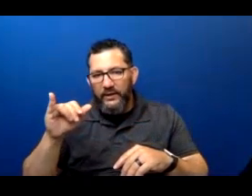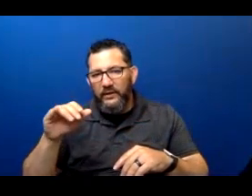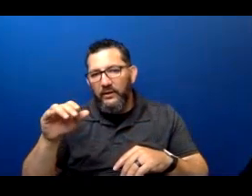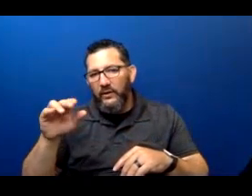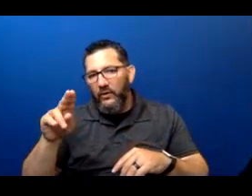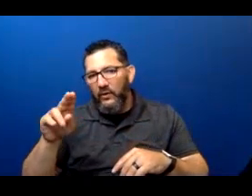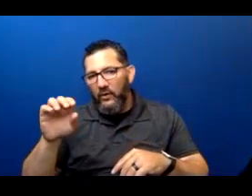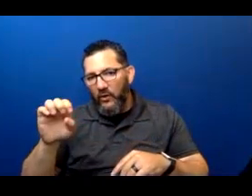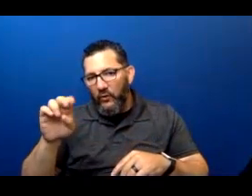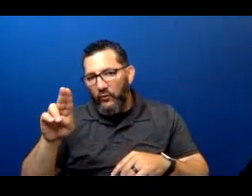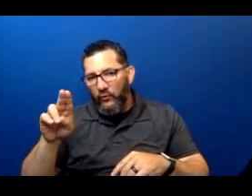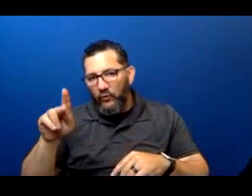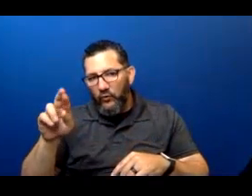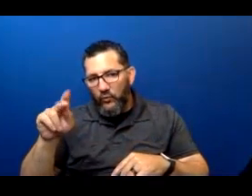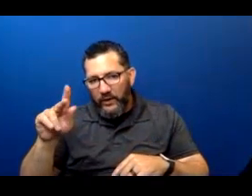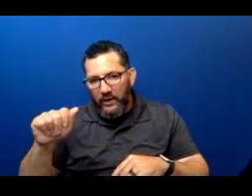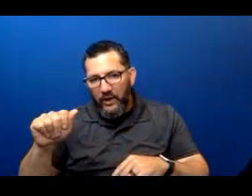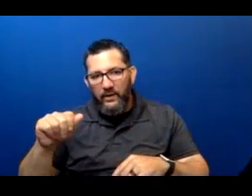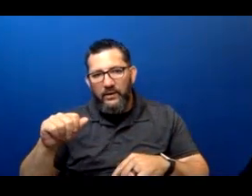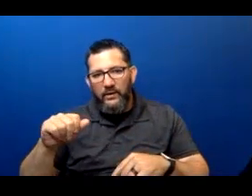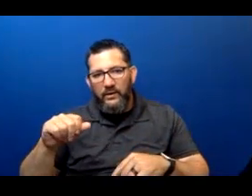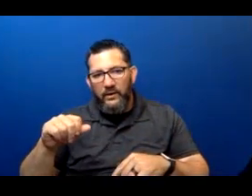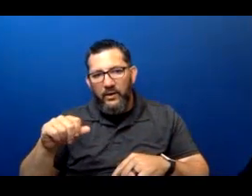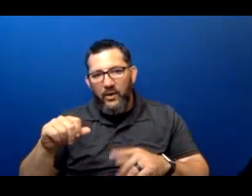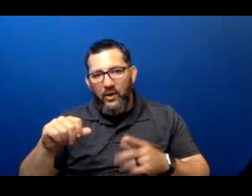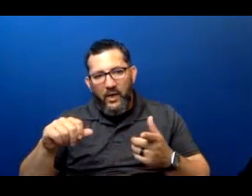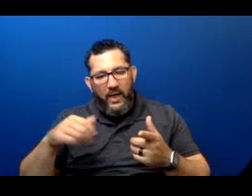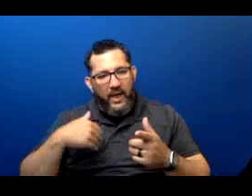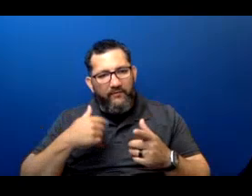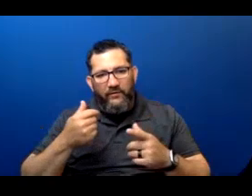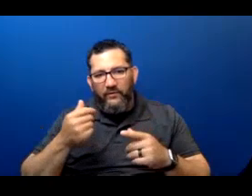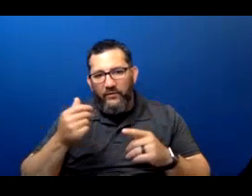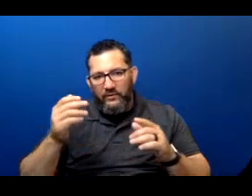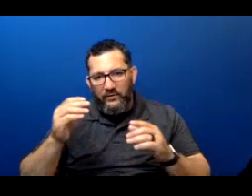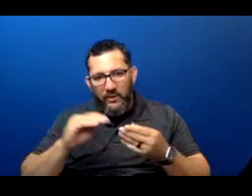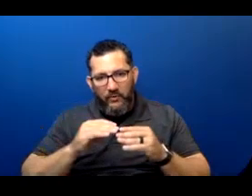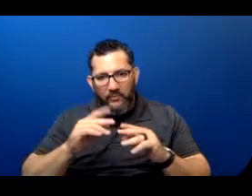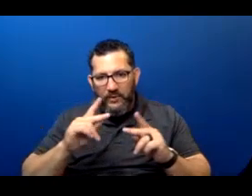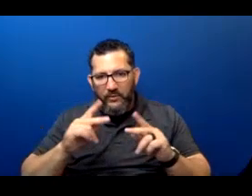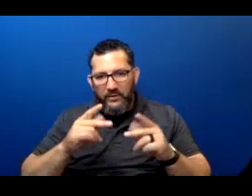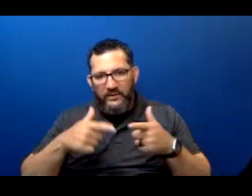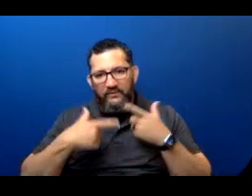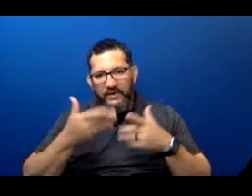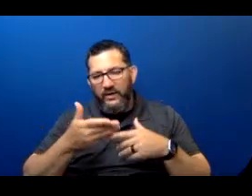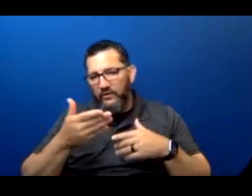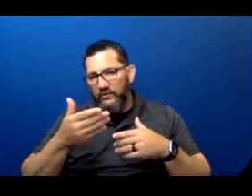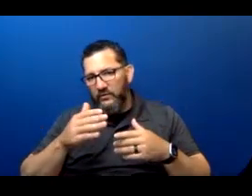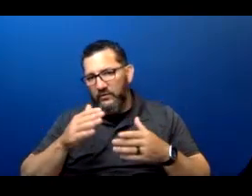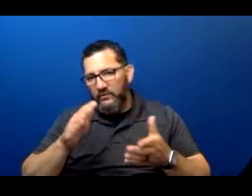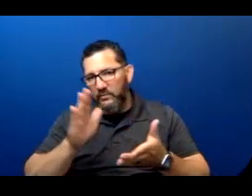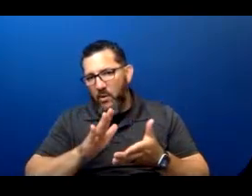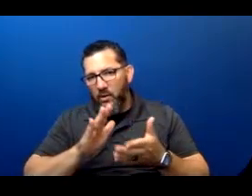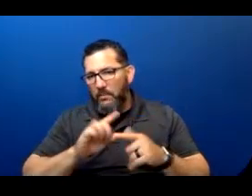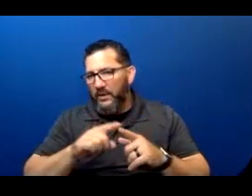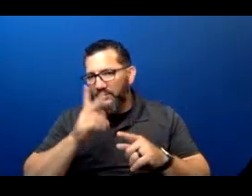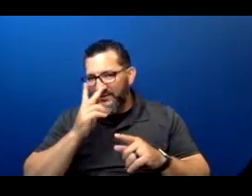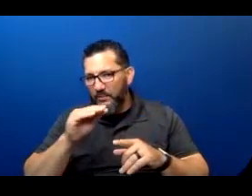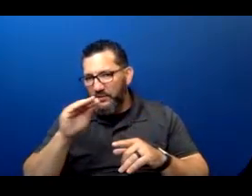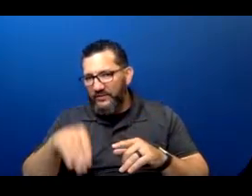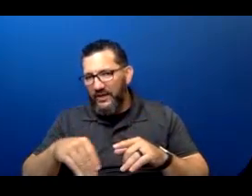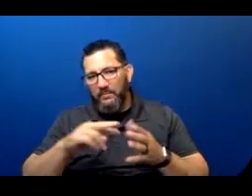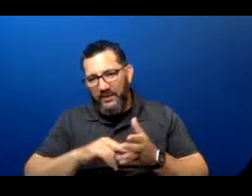small individuals living there, the vaccination percentages still reflect significant gaps when adjusted